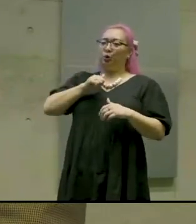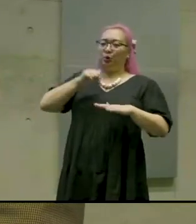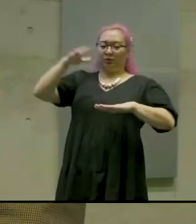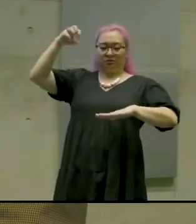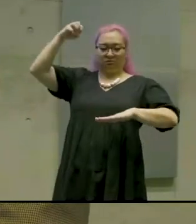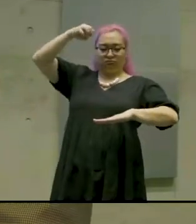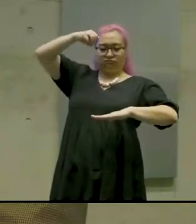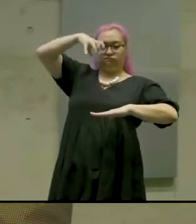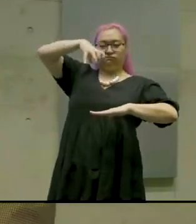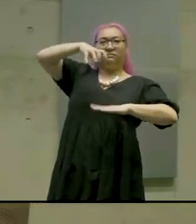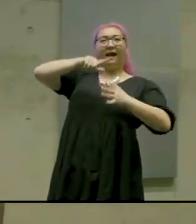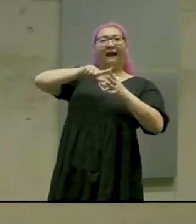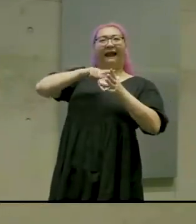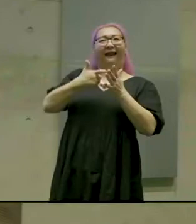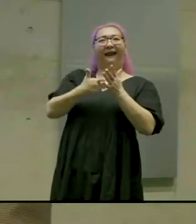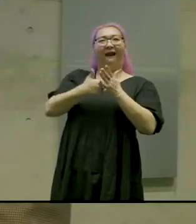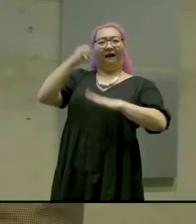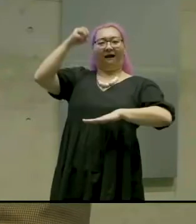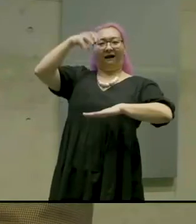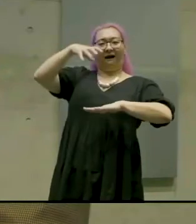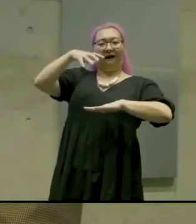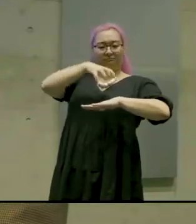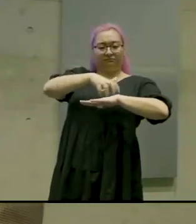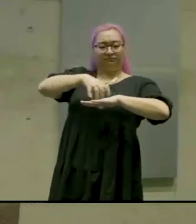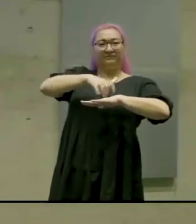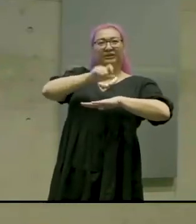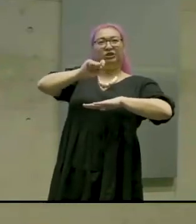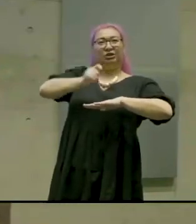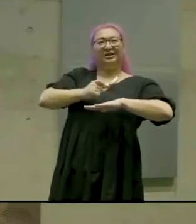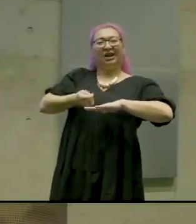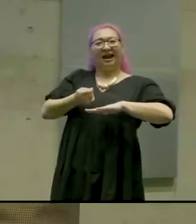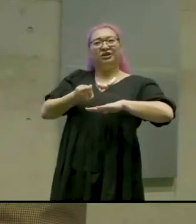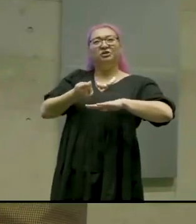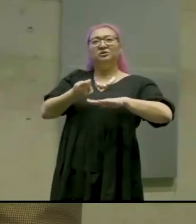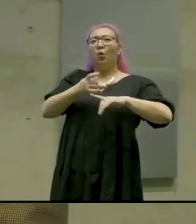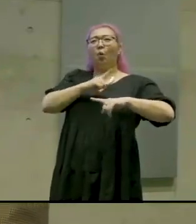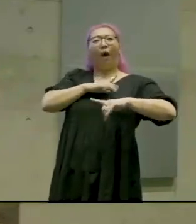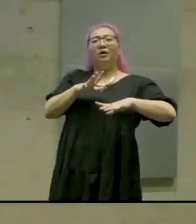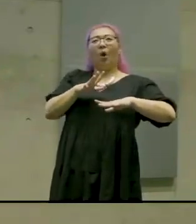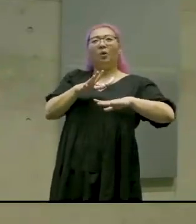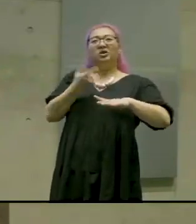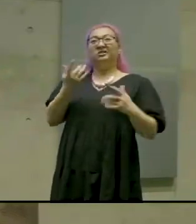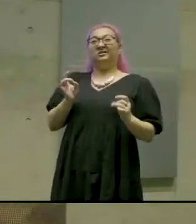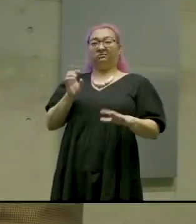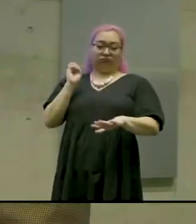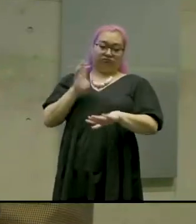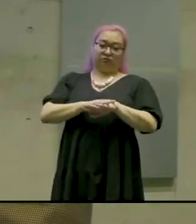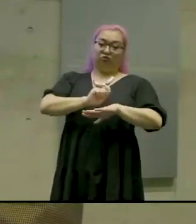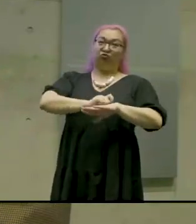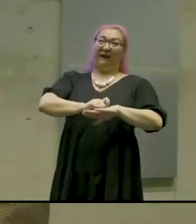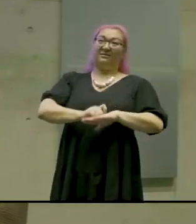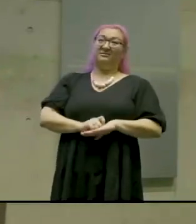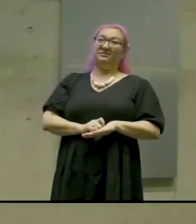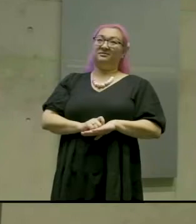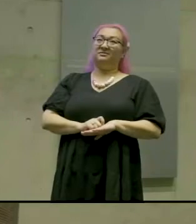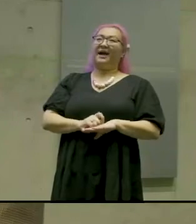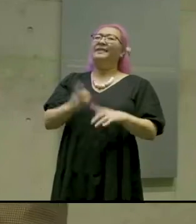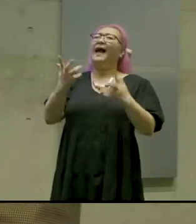of just written text in the notebook? And how did you make the projection happen in the